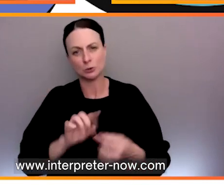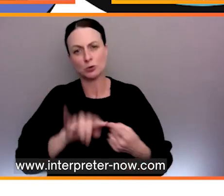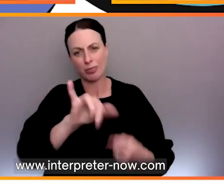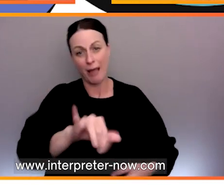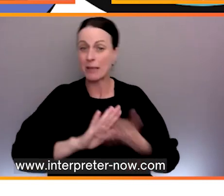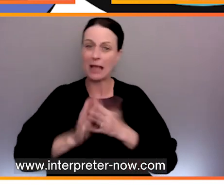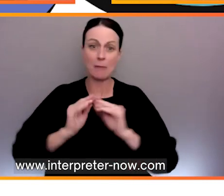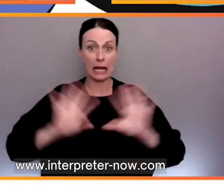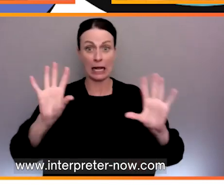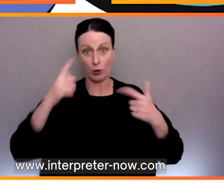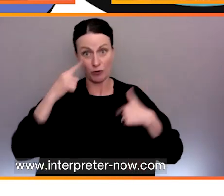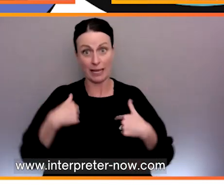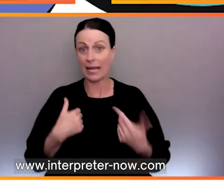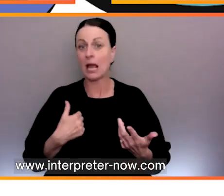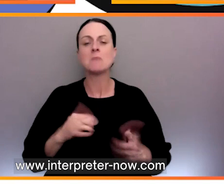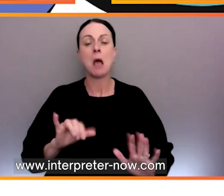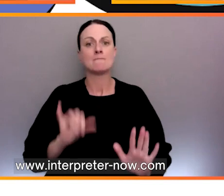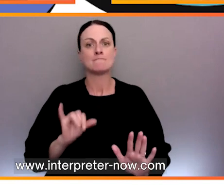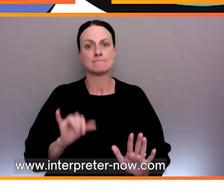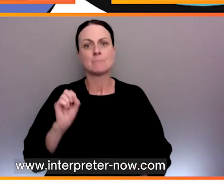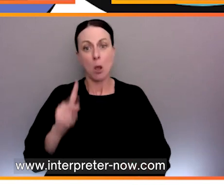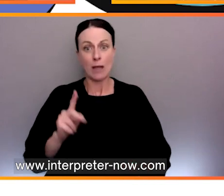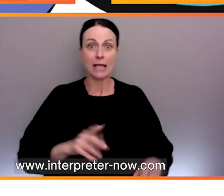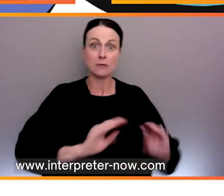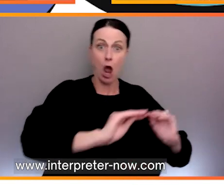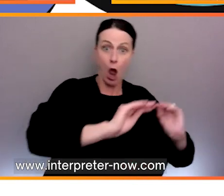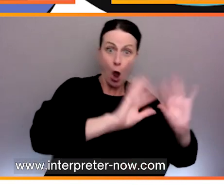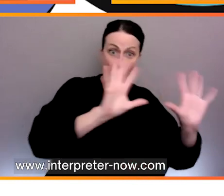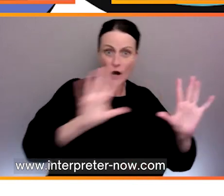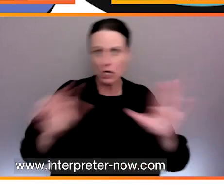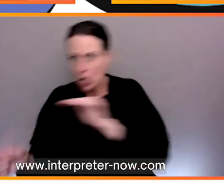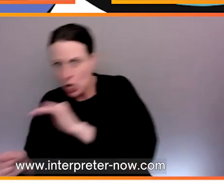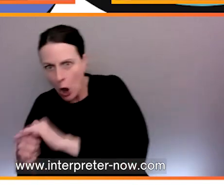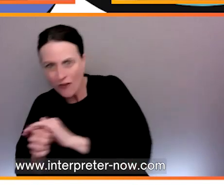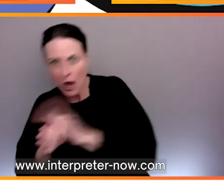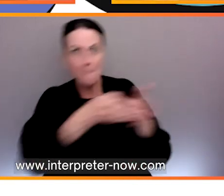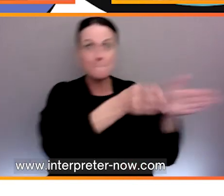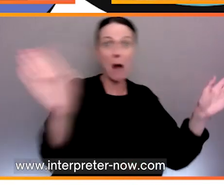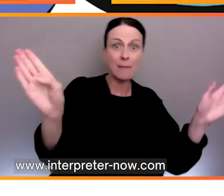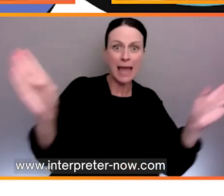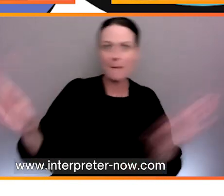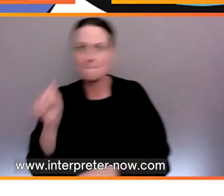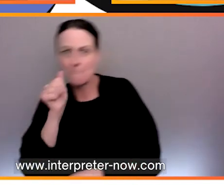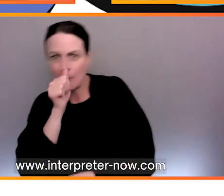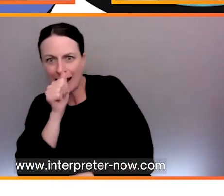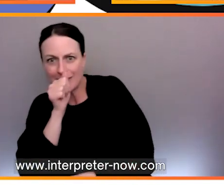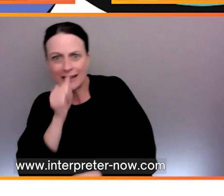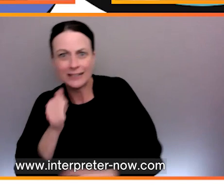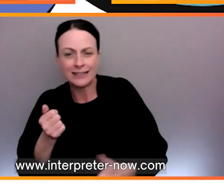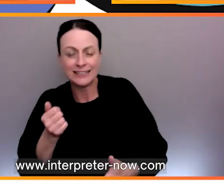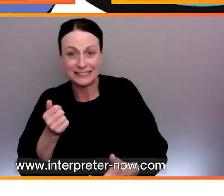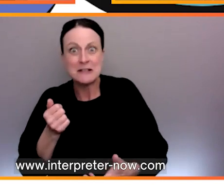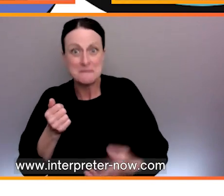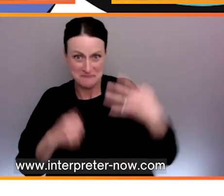yelling and aggressive and maybe banging the table, and all those kinds of like